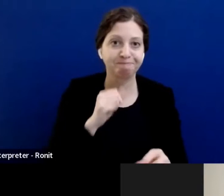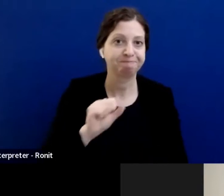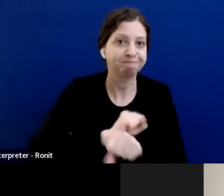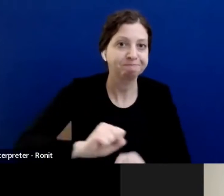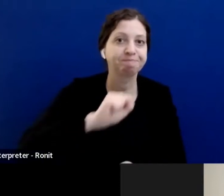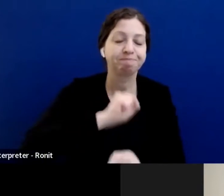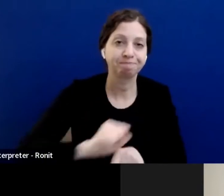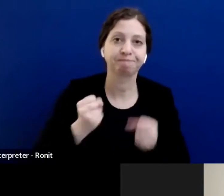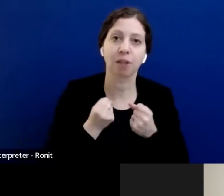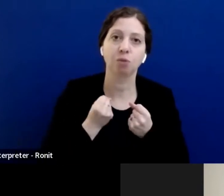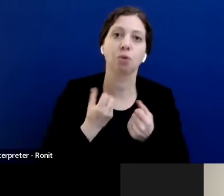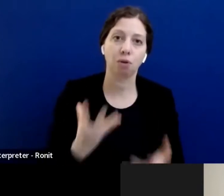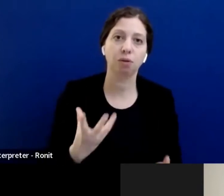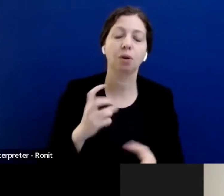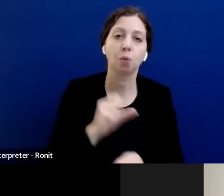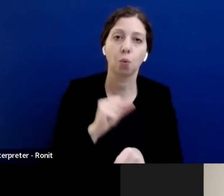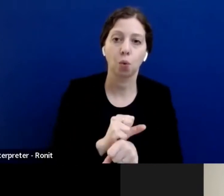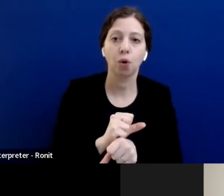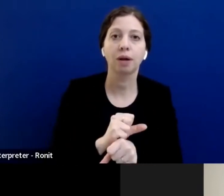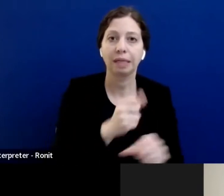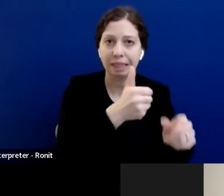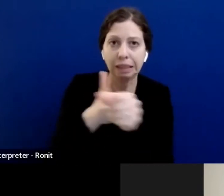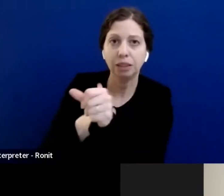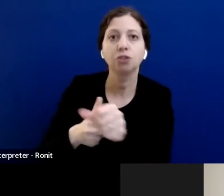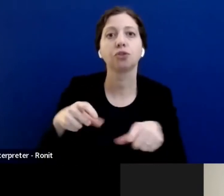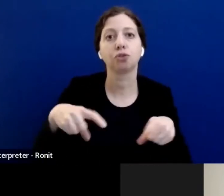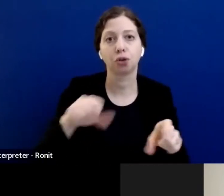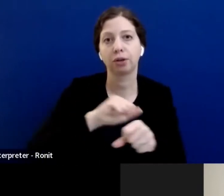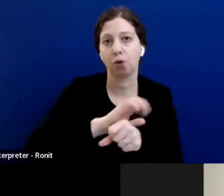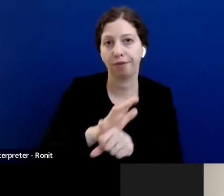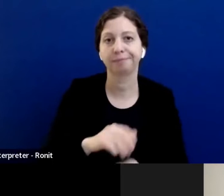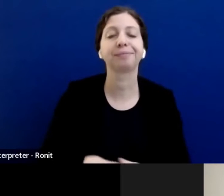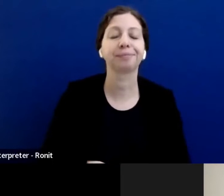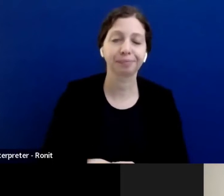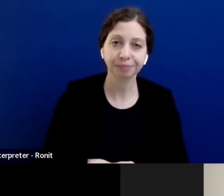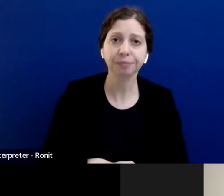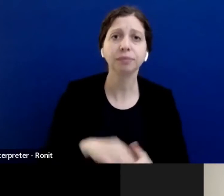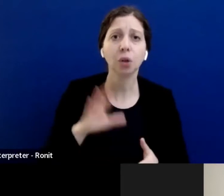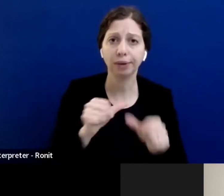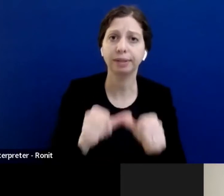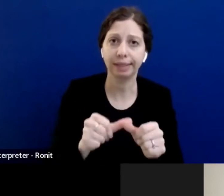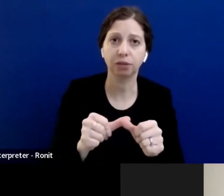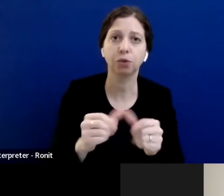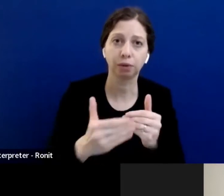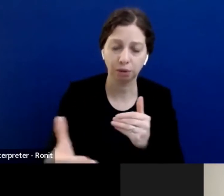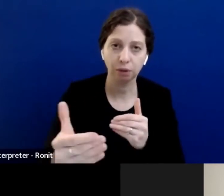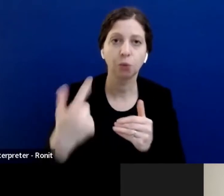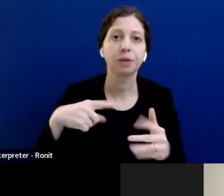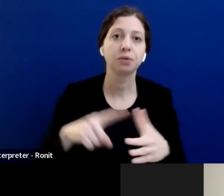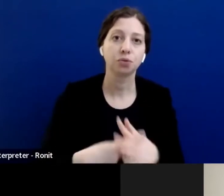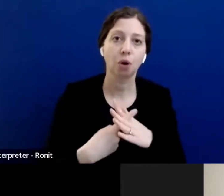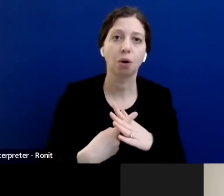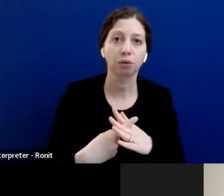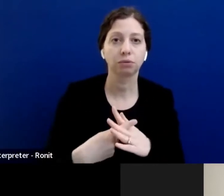really exhausting work each of us have done during COVID-19, and that we will continue doing as we start moving